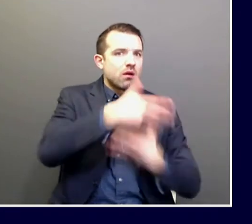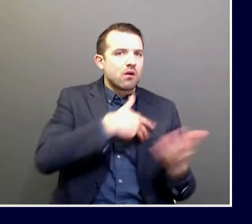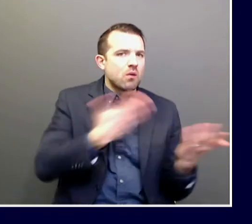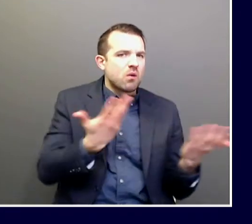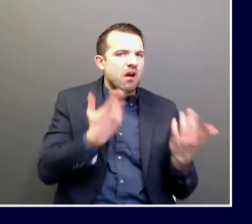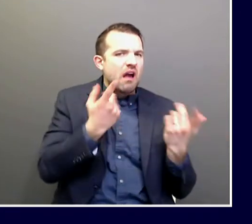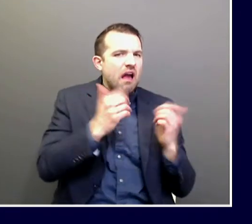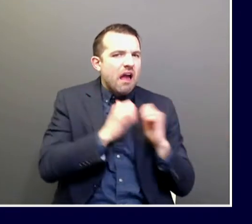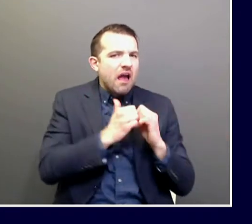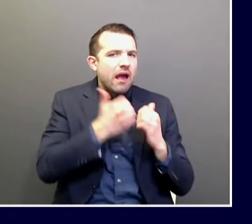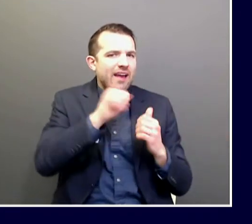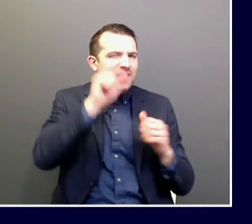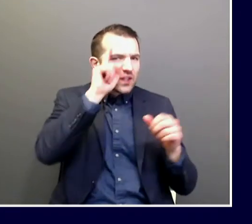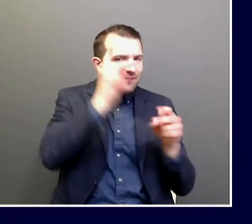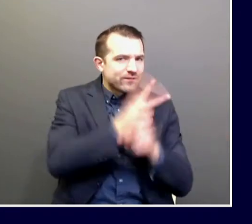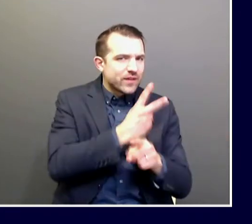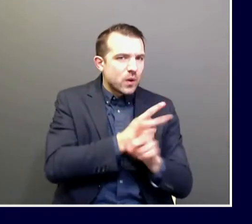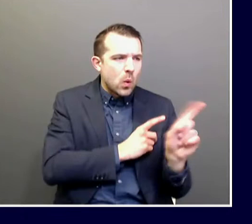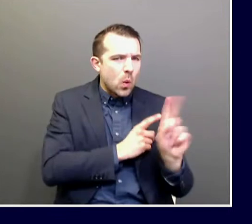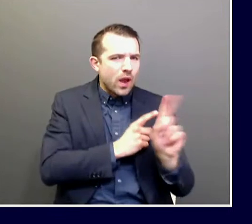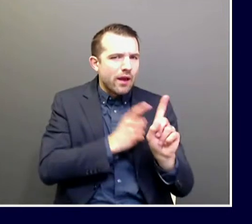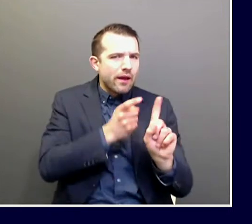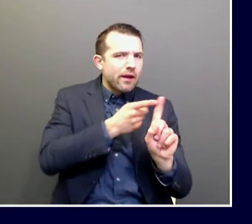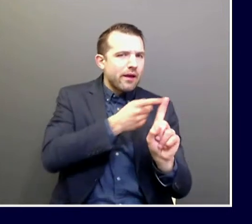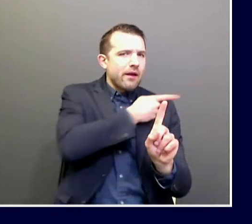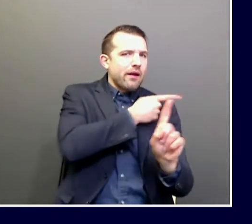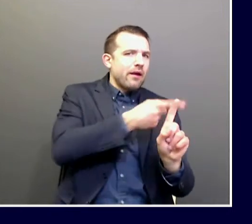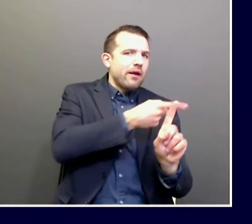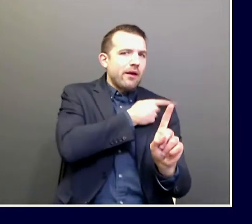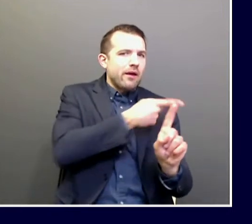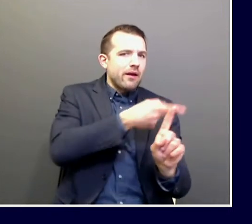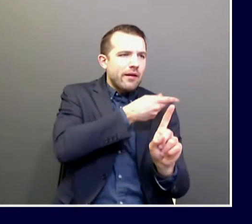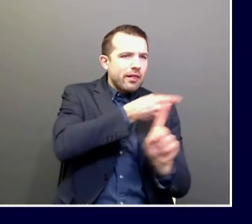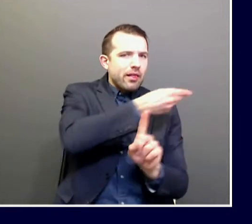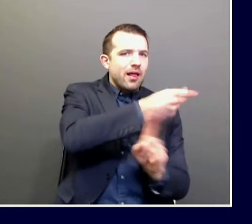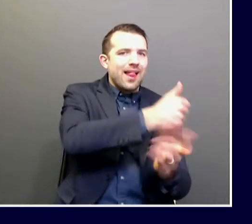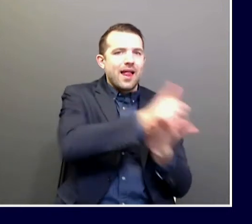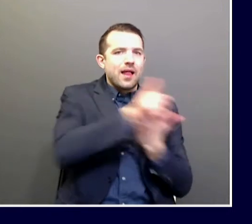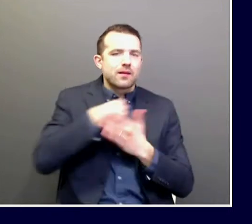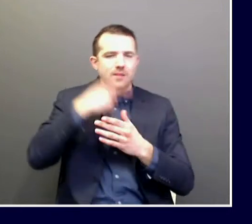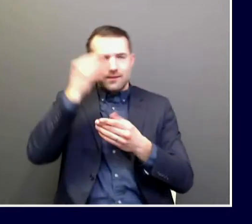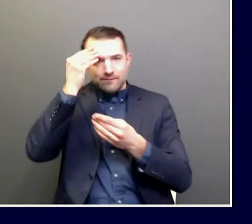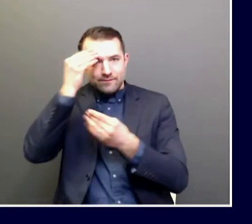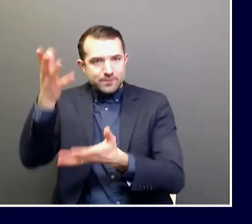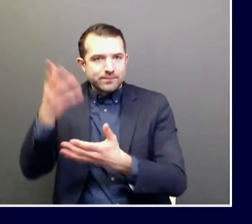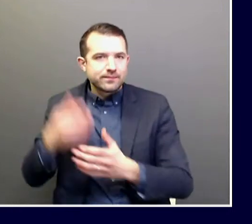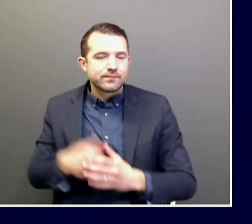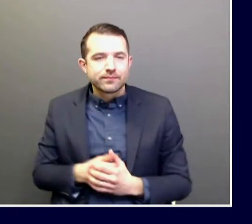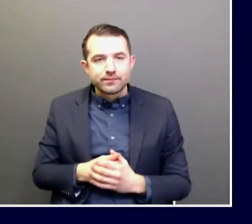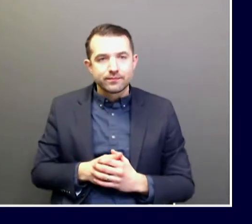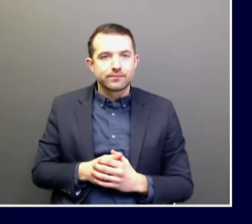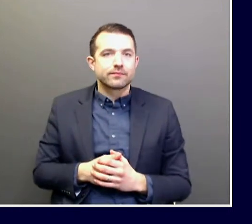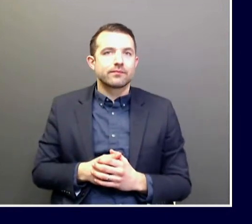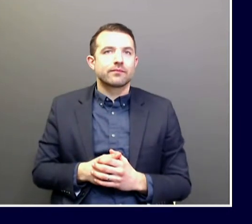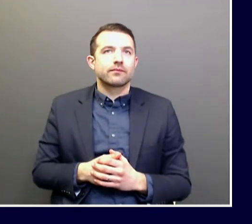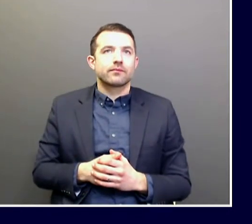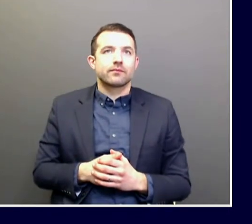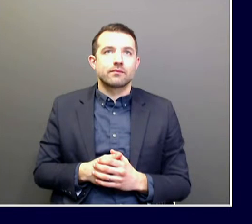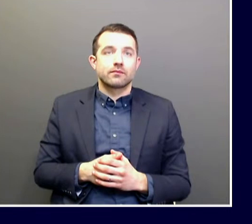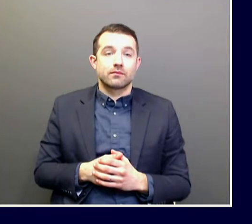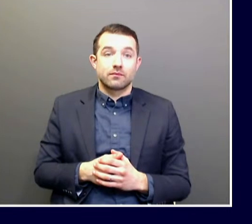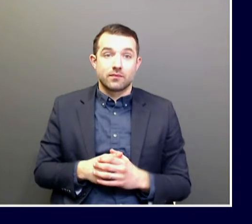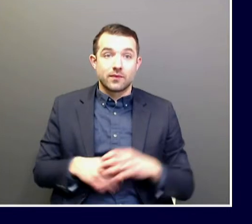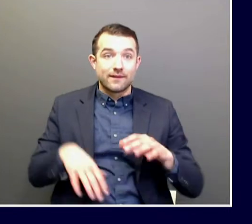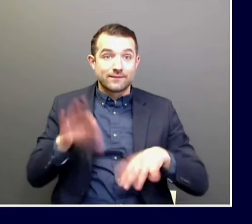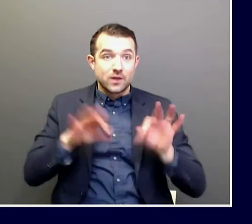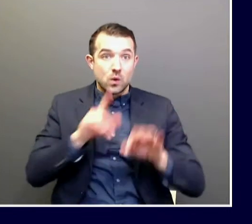has informed our approach and information that we have been able to share about who's getting COVID, where, and with